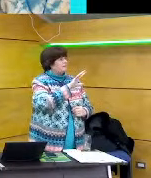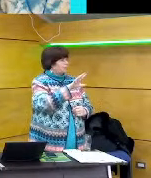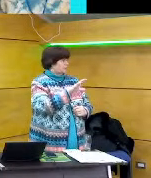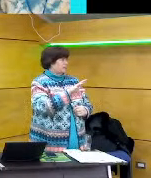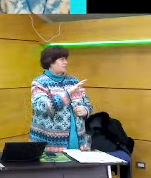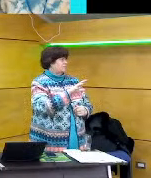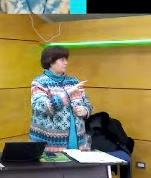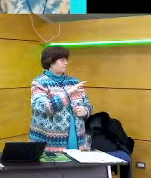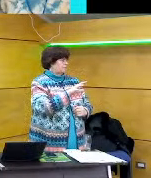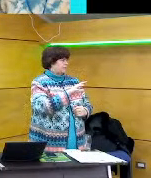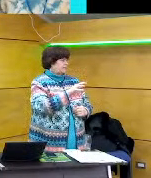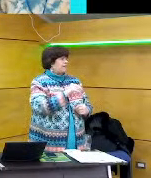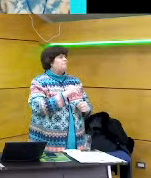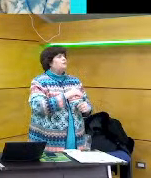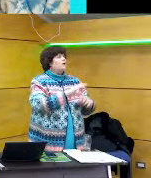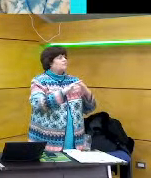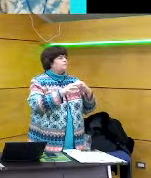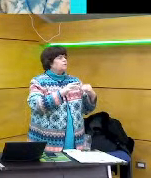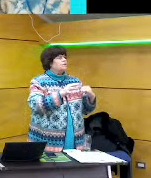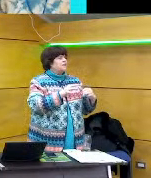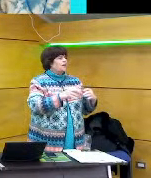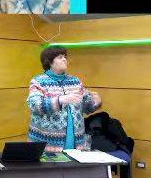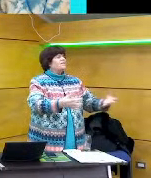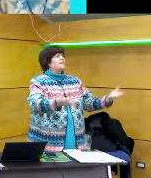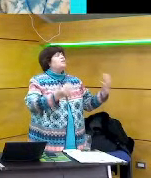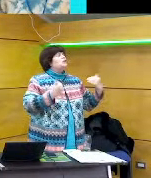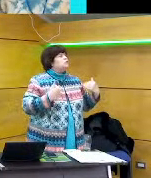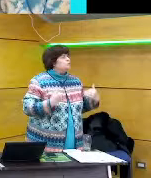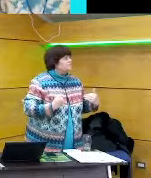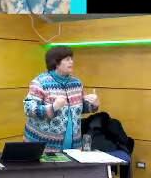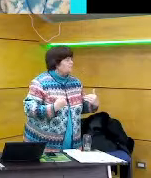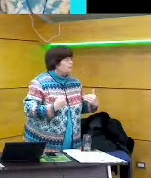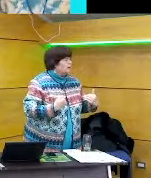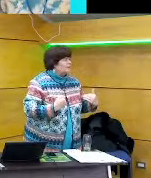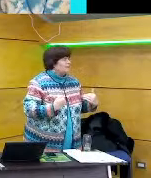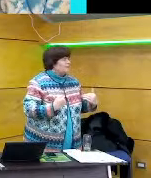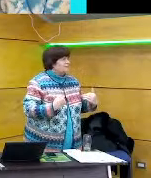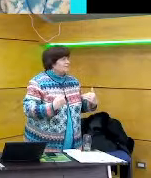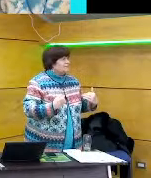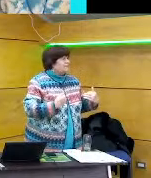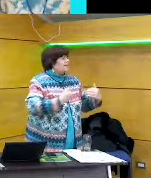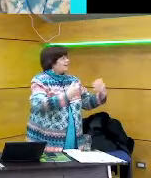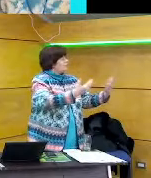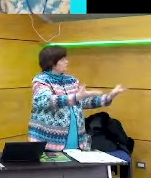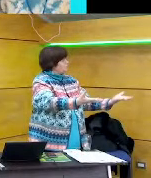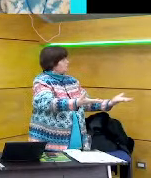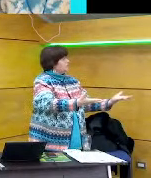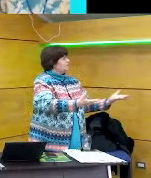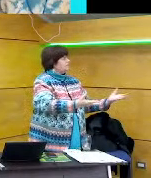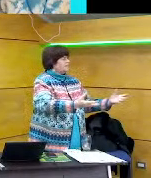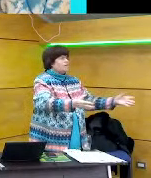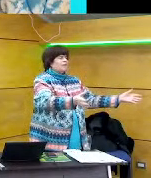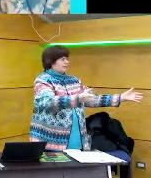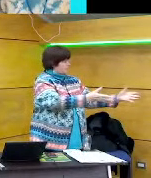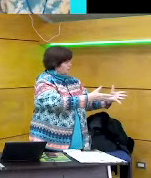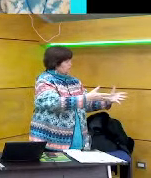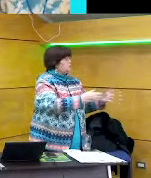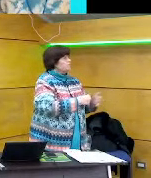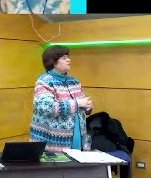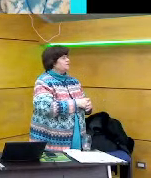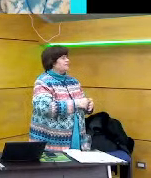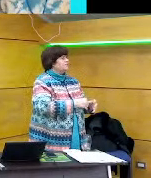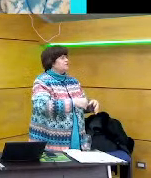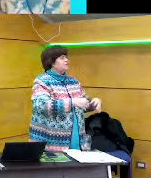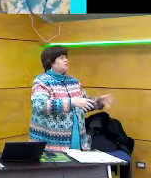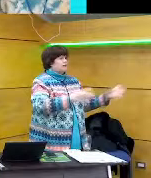that in your classroom. If you have short times that you stop talking and you turn and say, okay, turn to